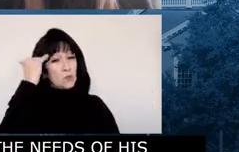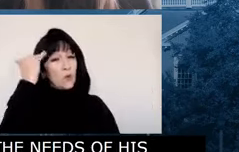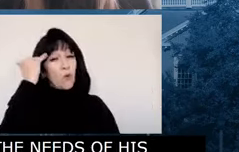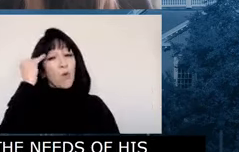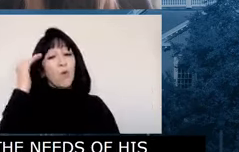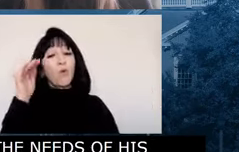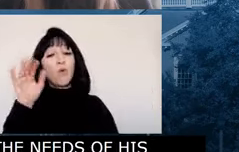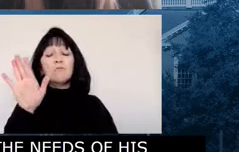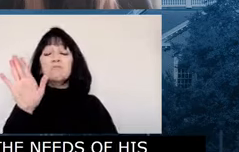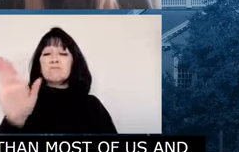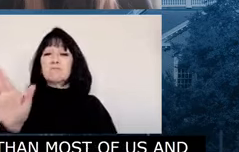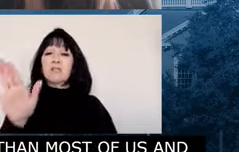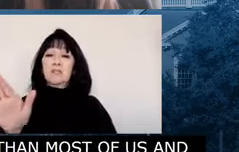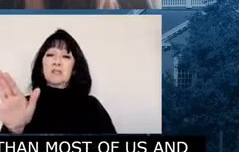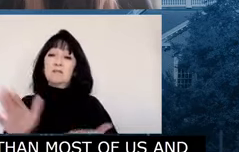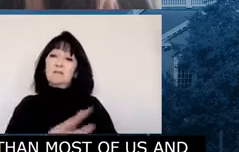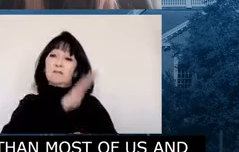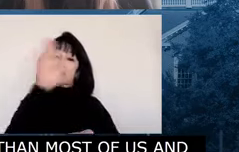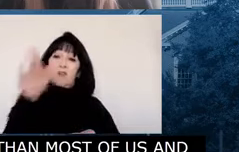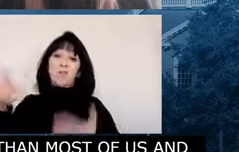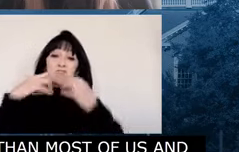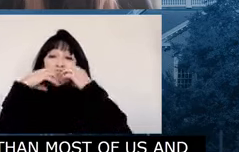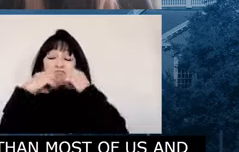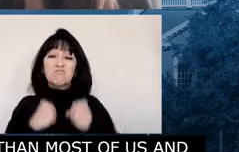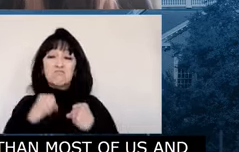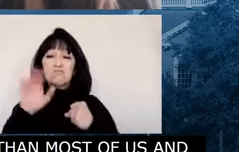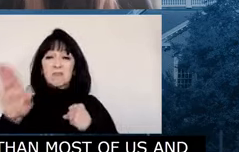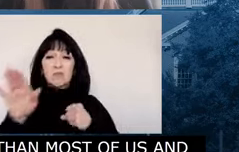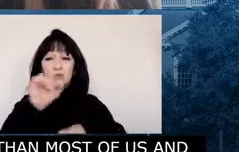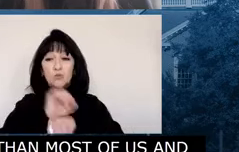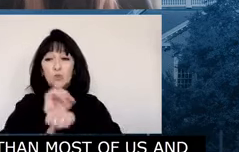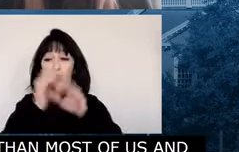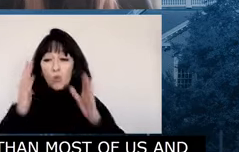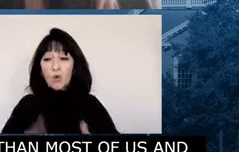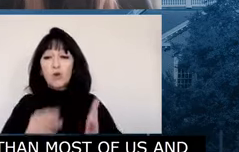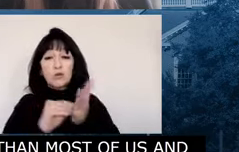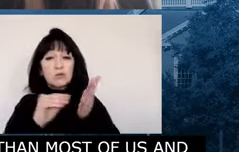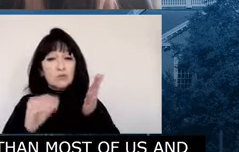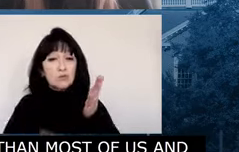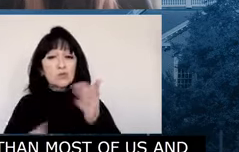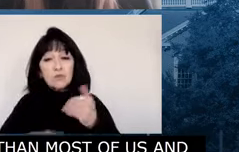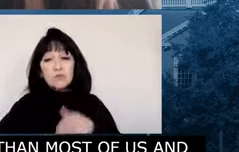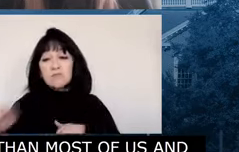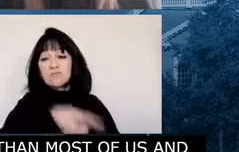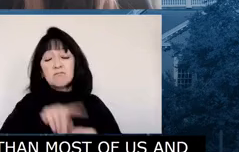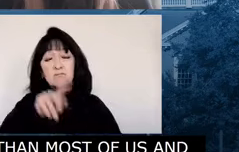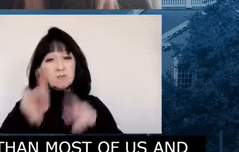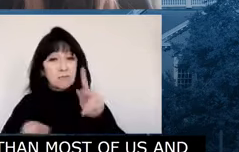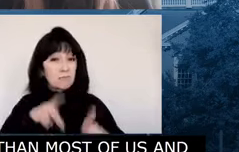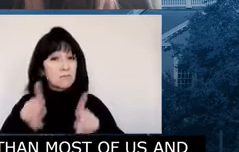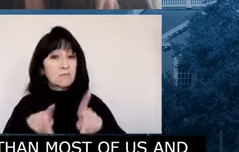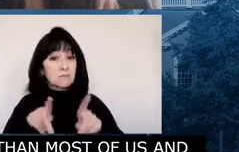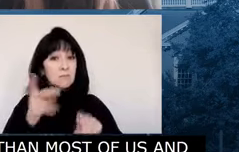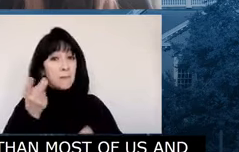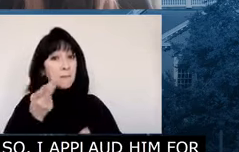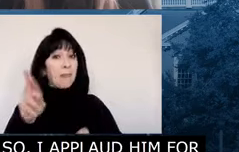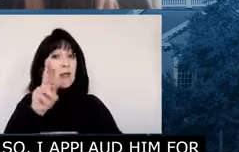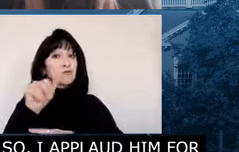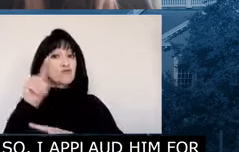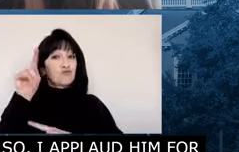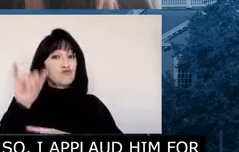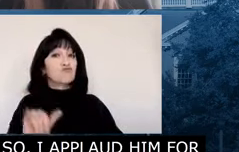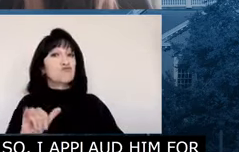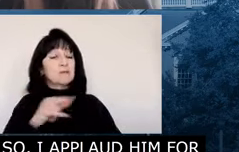taking that action. And, we've been trying to Dr. Rattay responded